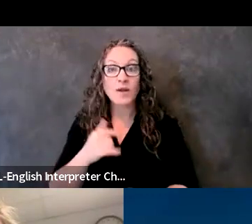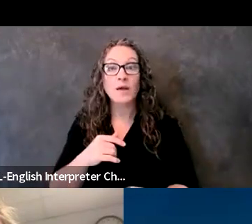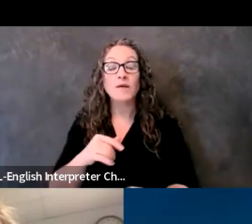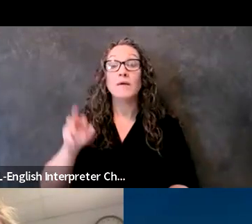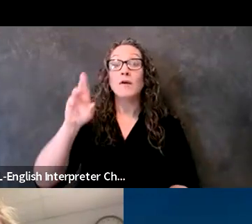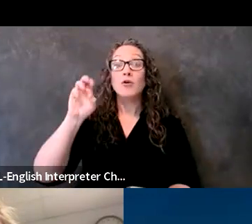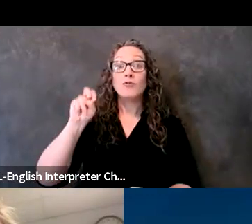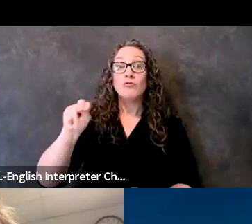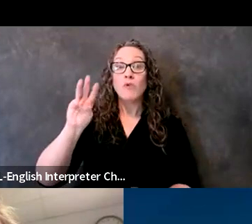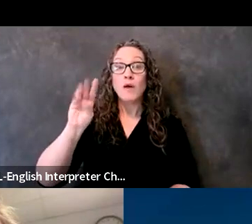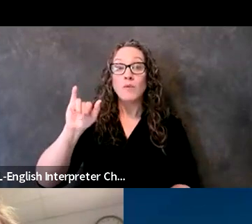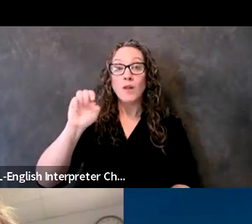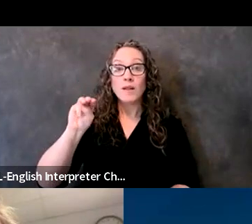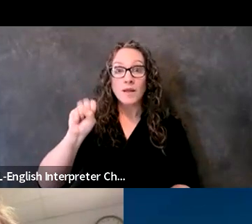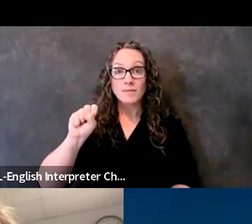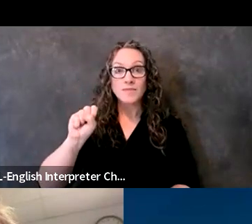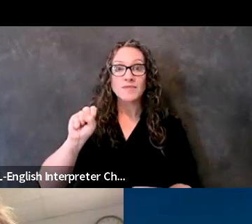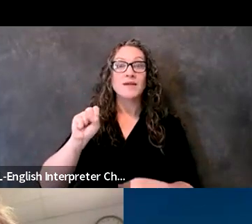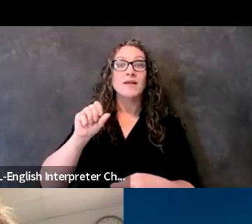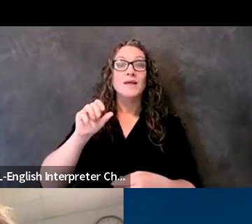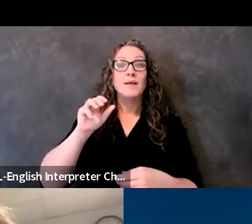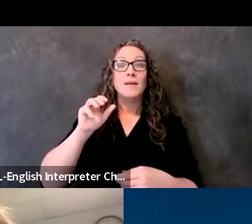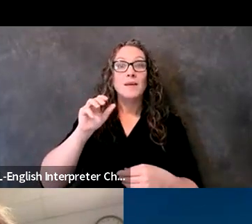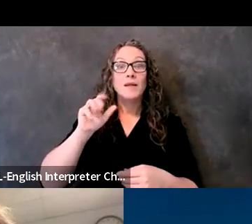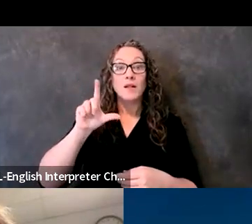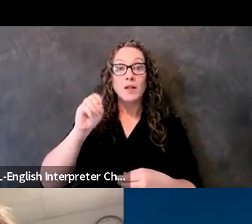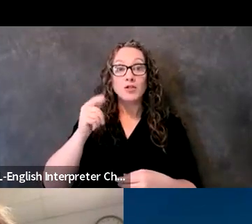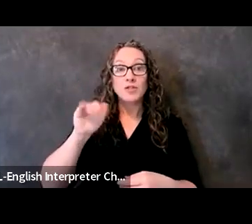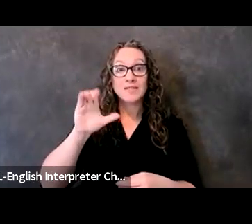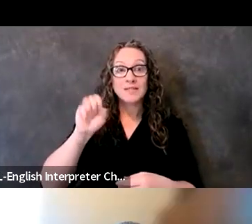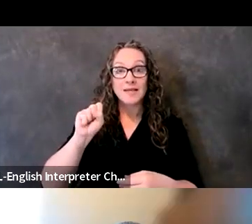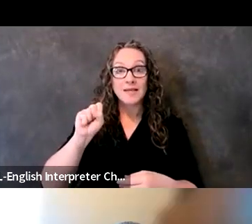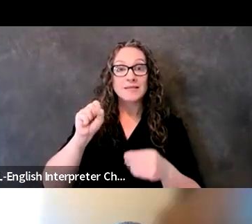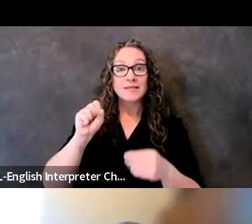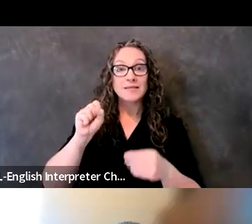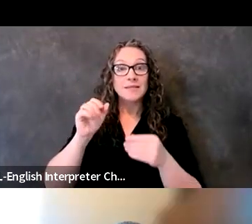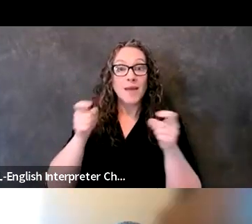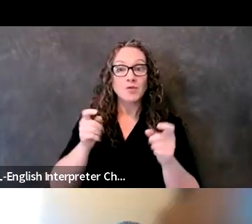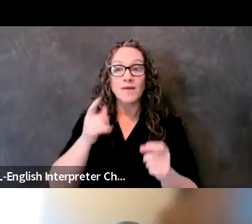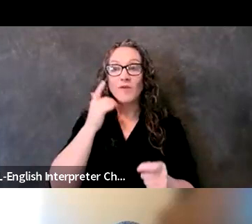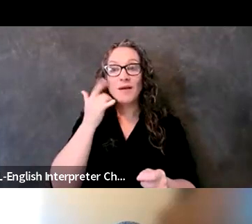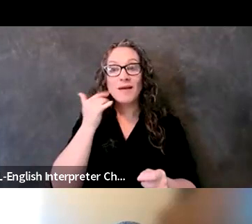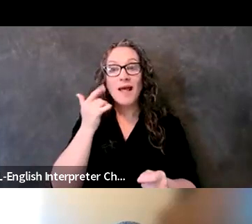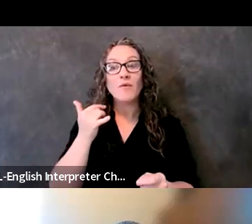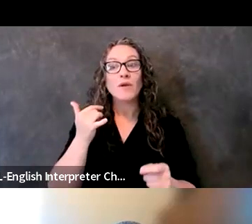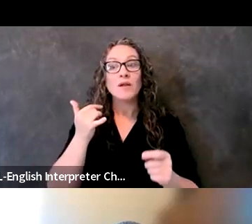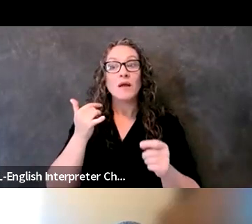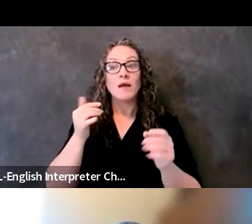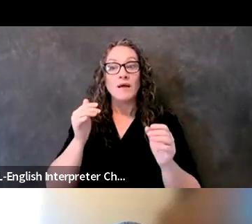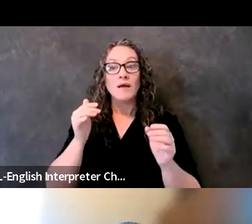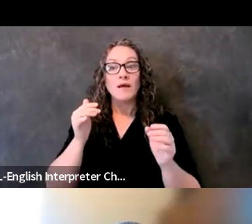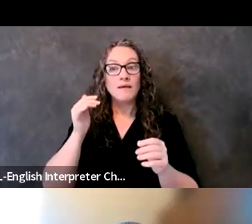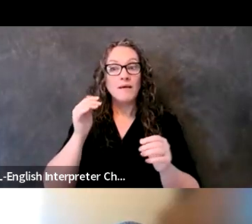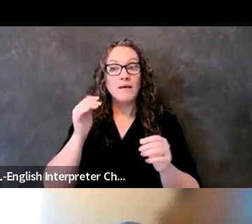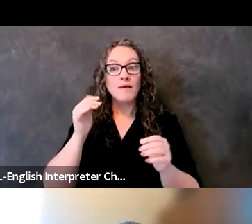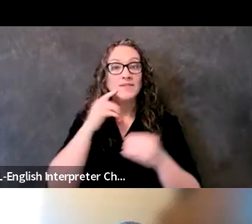branch manager, logistics management for California Governor's Office of Emergency Services. With